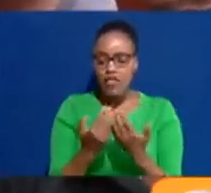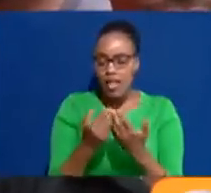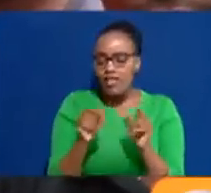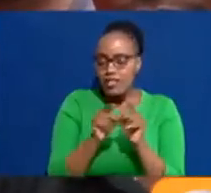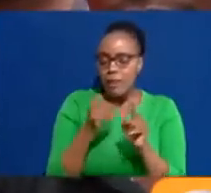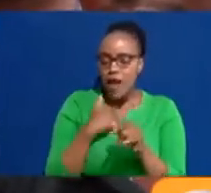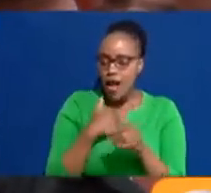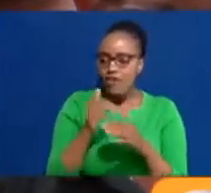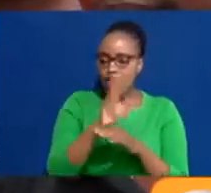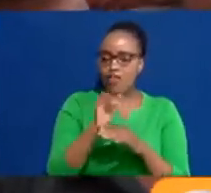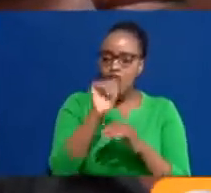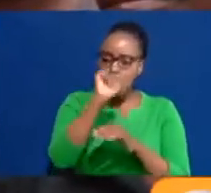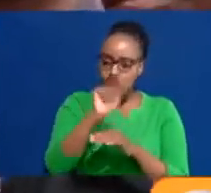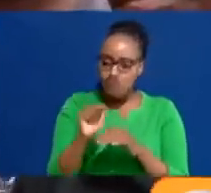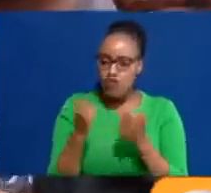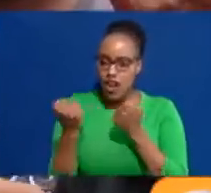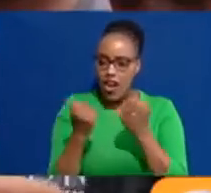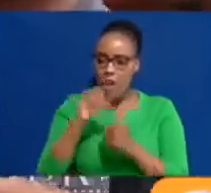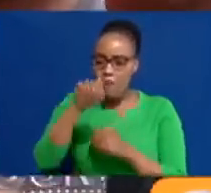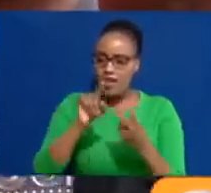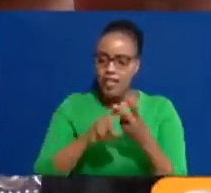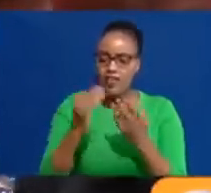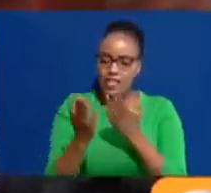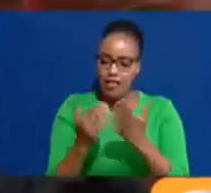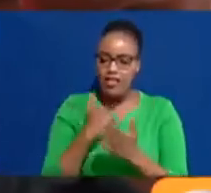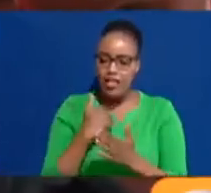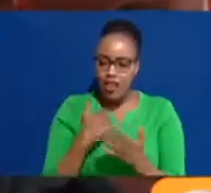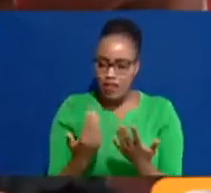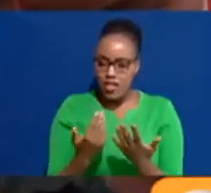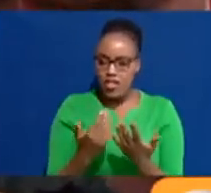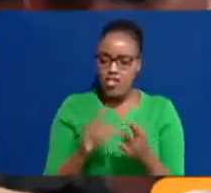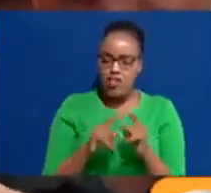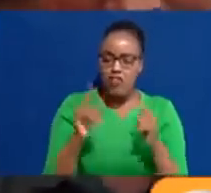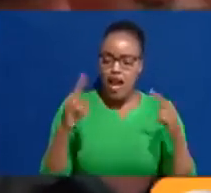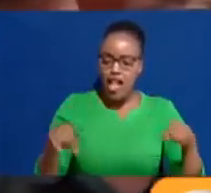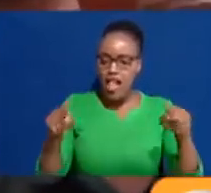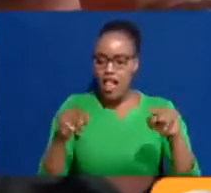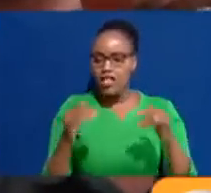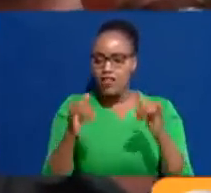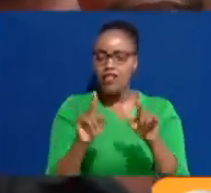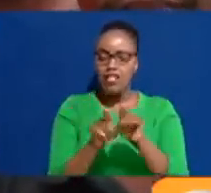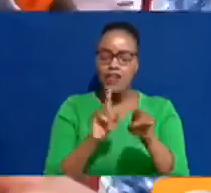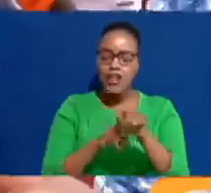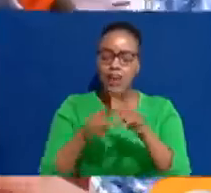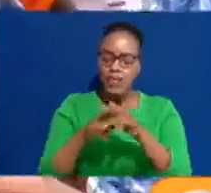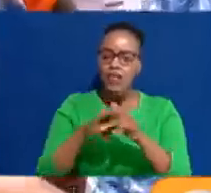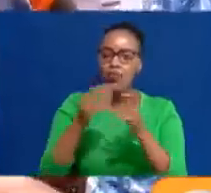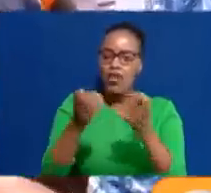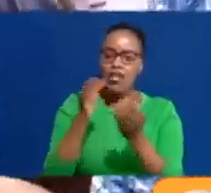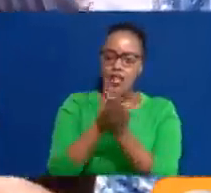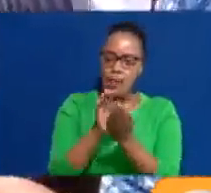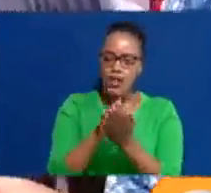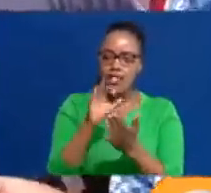sana. Kuna kuosha gari, kuna kusafisha gari, kuna weka gari ma miguu, na gari ikiharibika kuna ile maintenance. Na pia